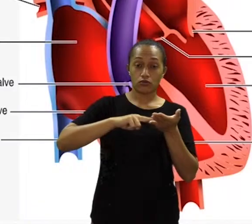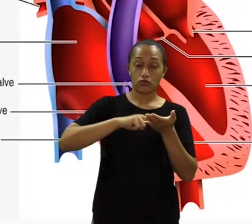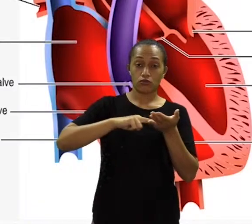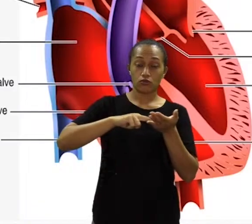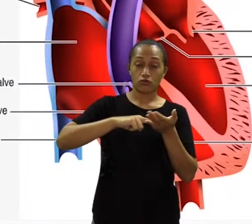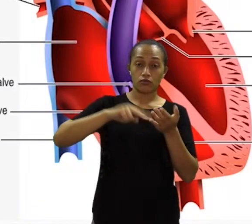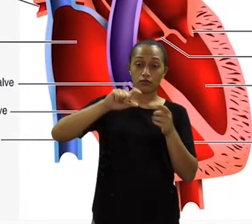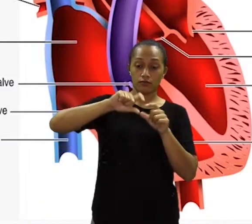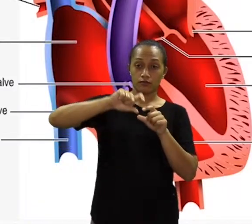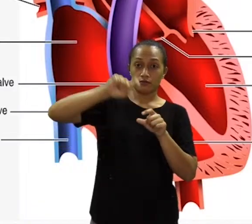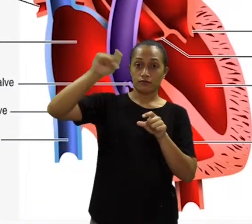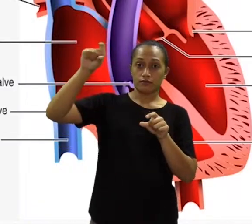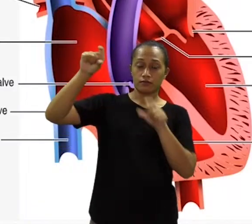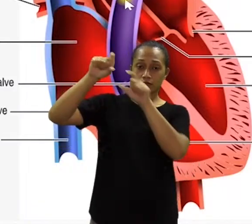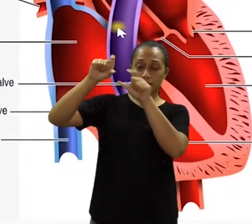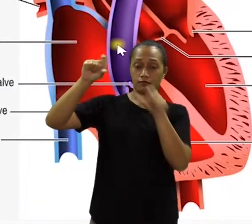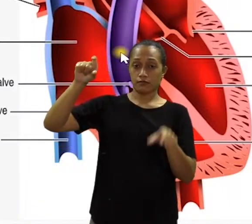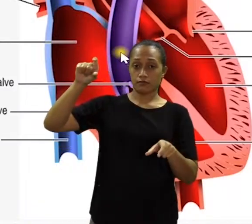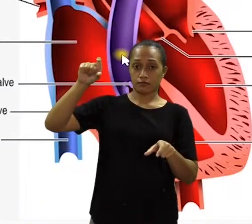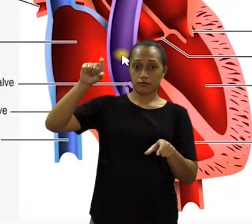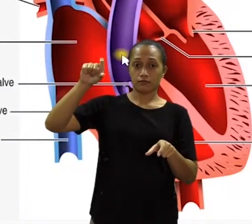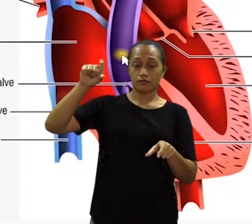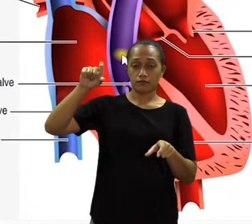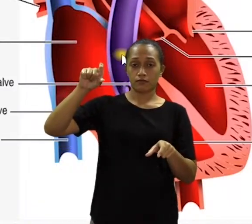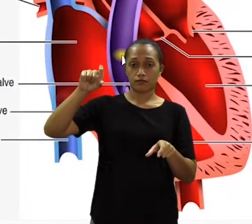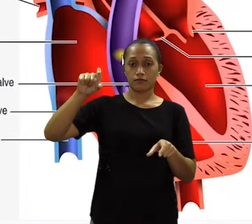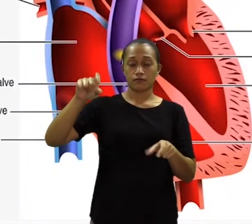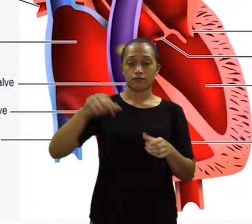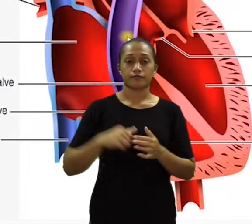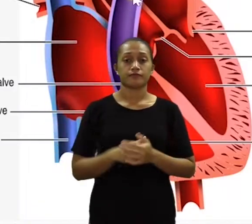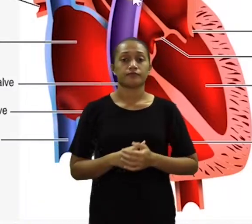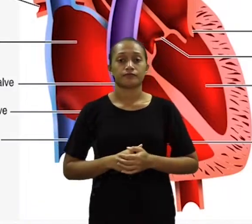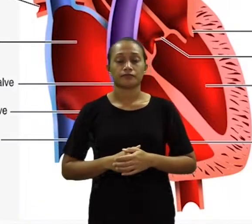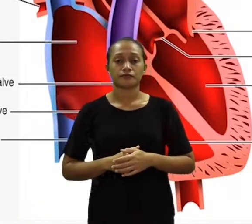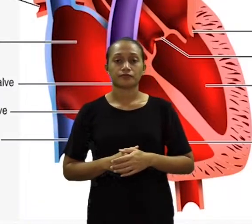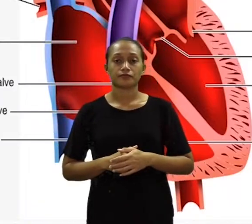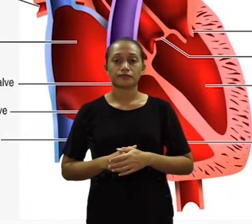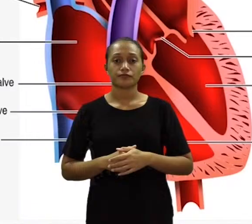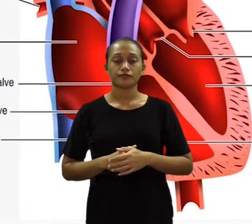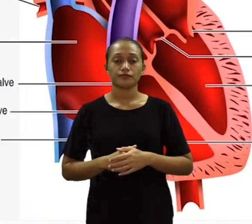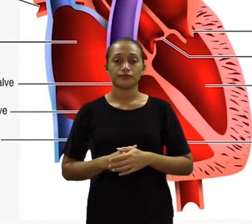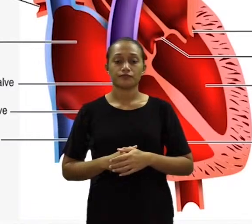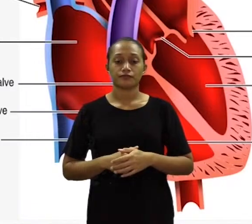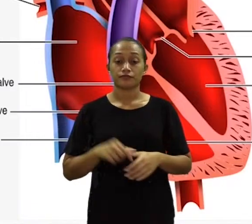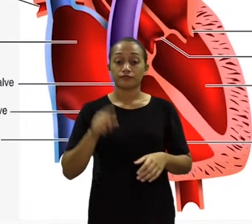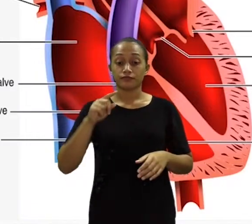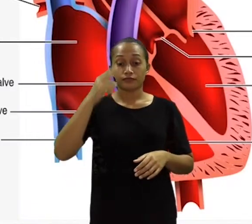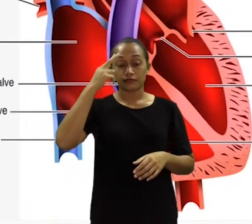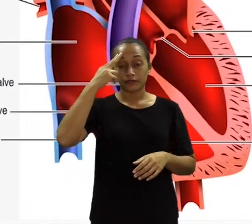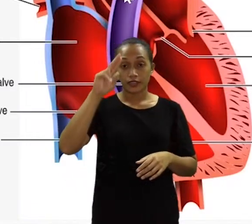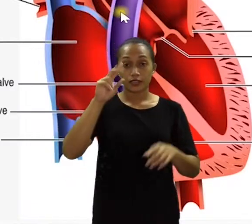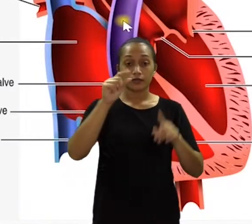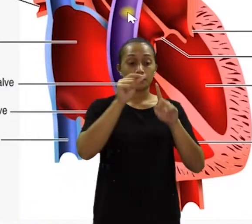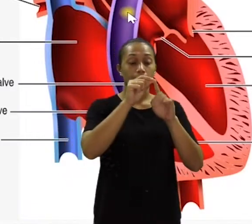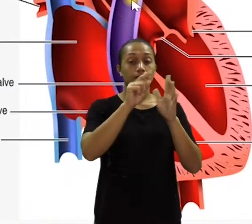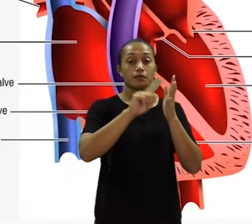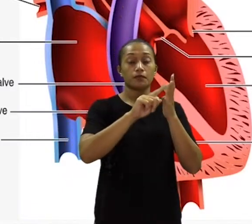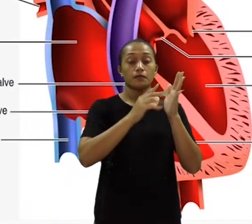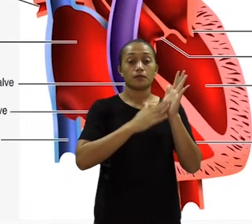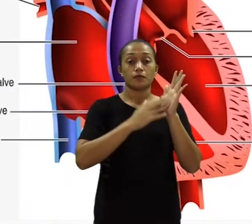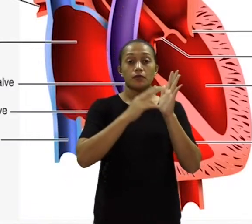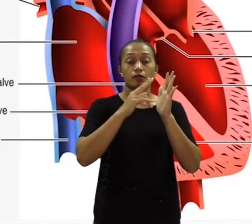This purple blood vessel here, this is called the pulmonary